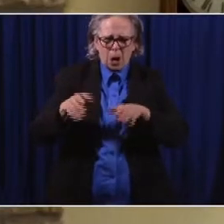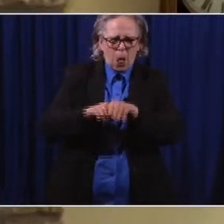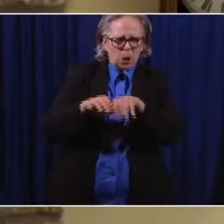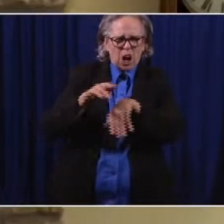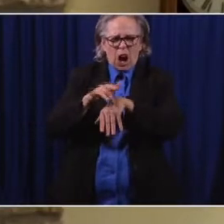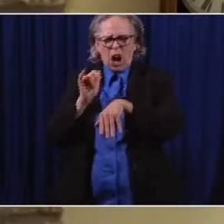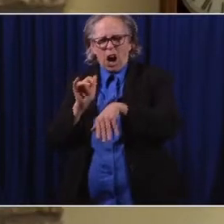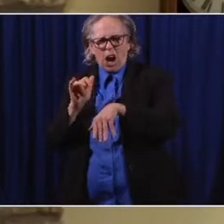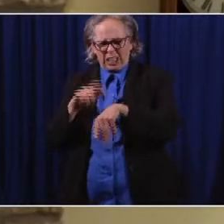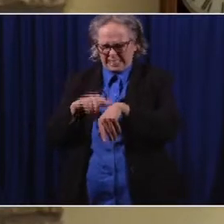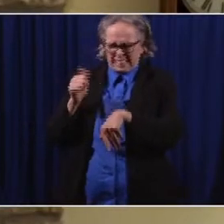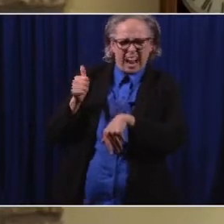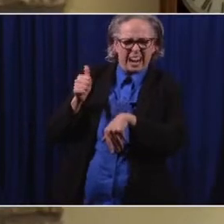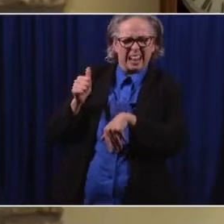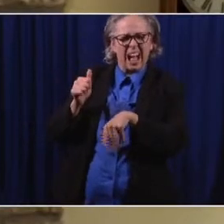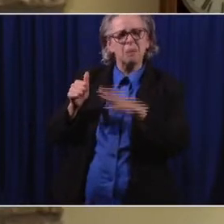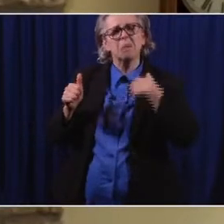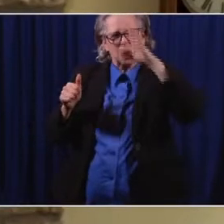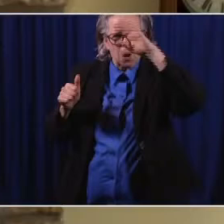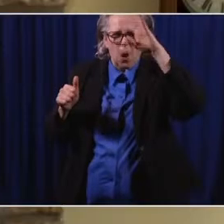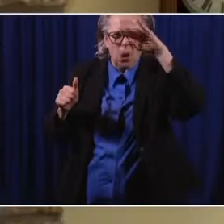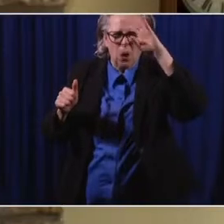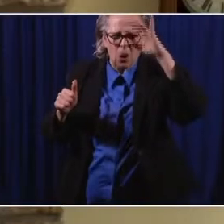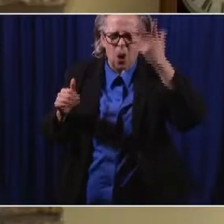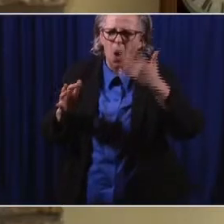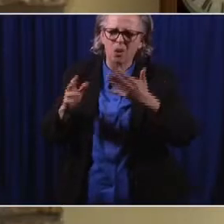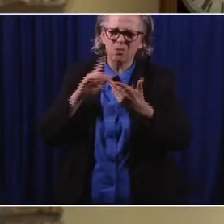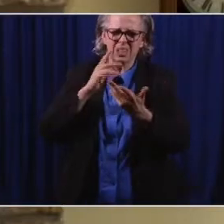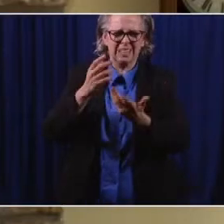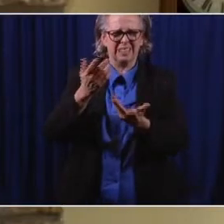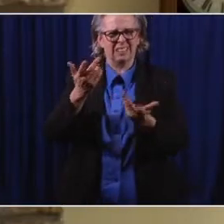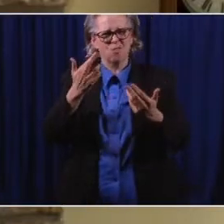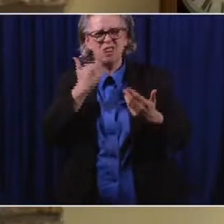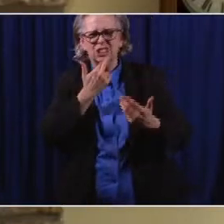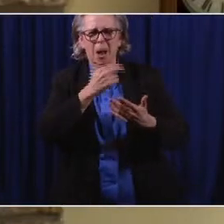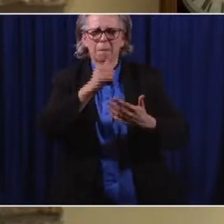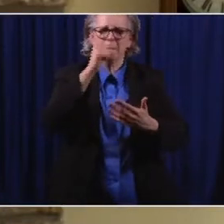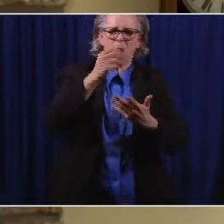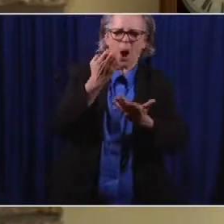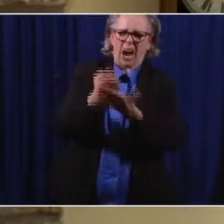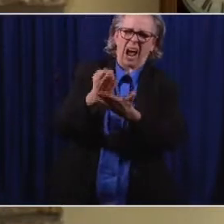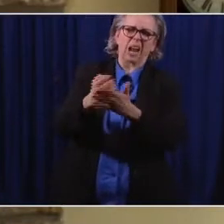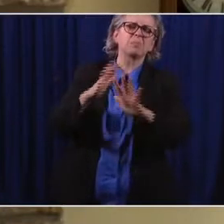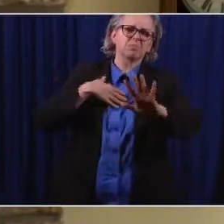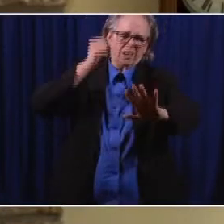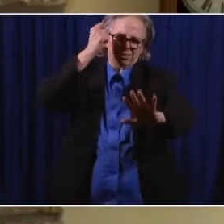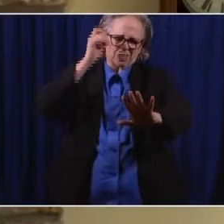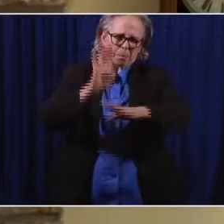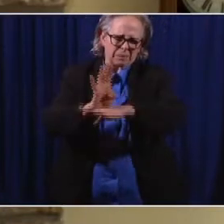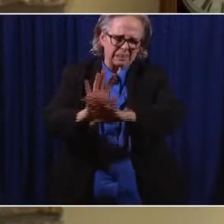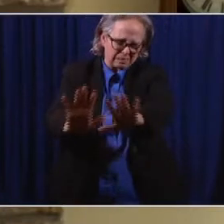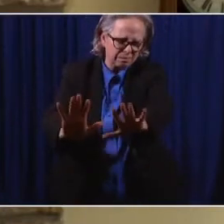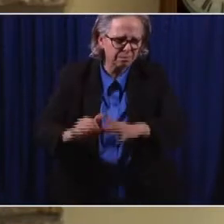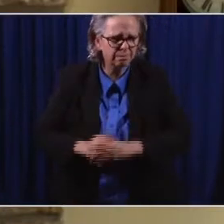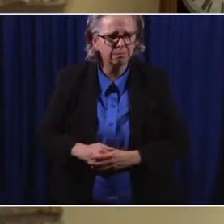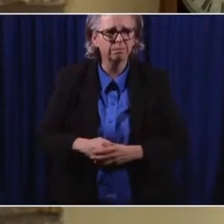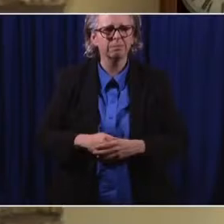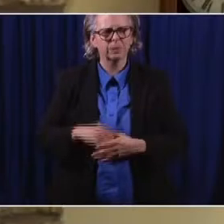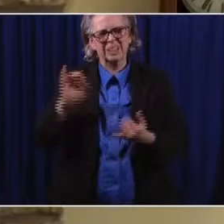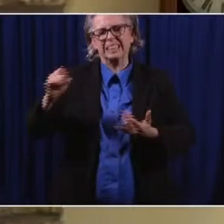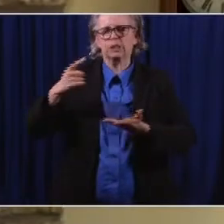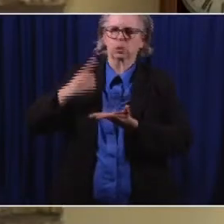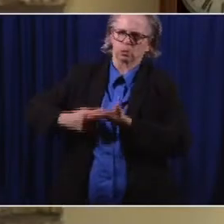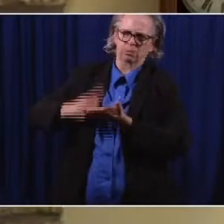and bars. I'm going to have an opportunity the next several days to talk to a number of representatives from the Restaurant Association.